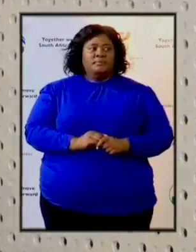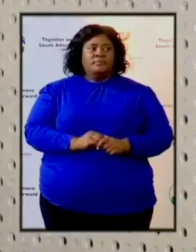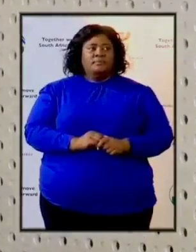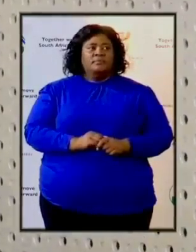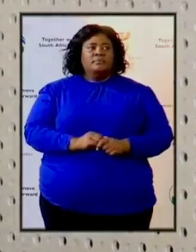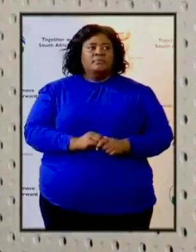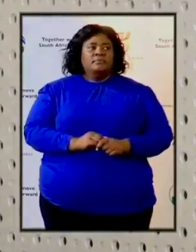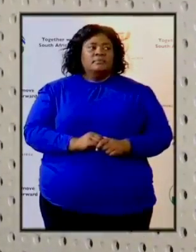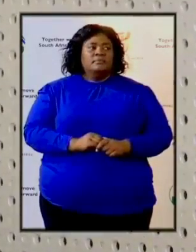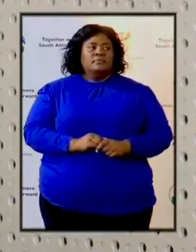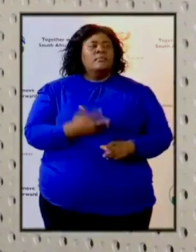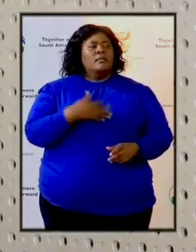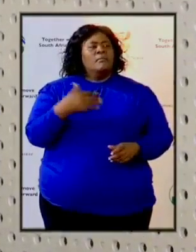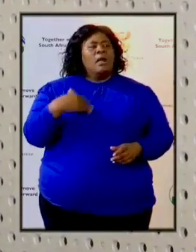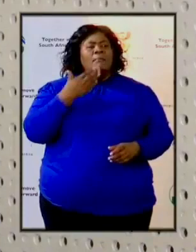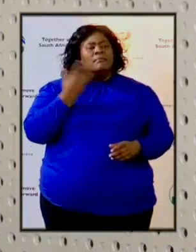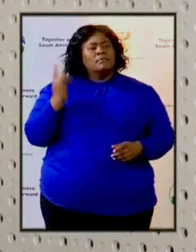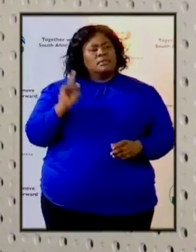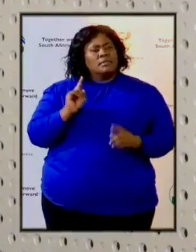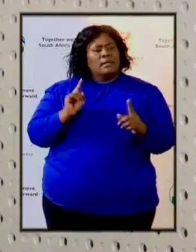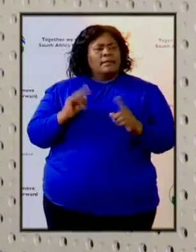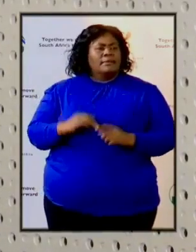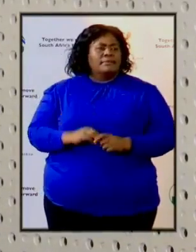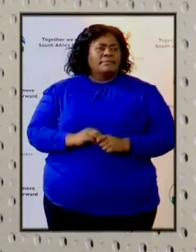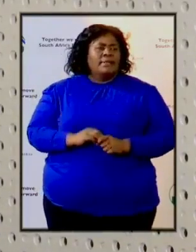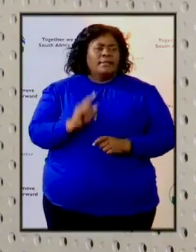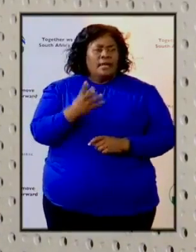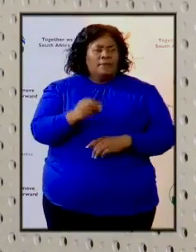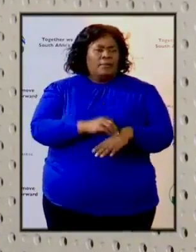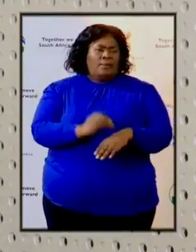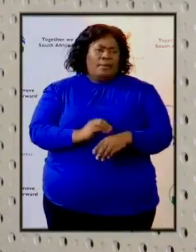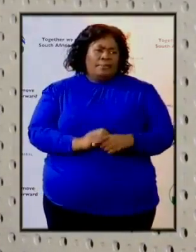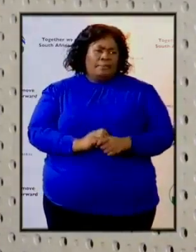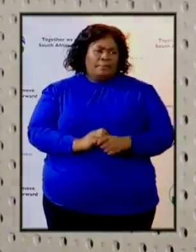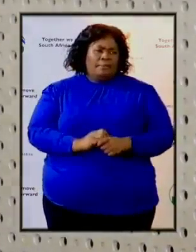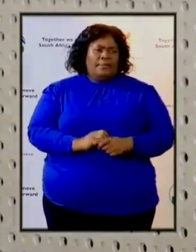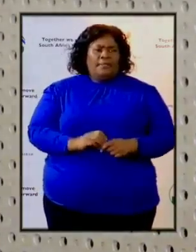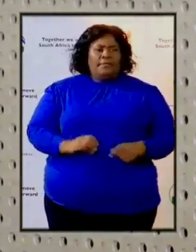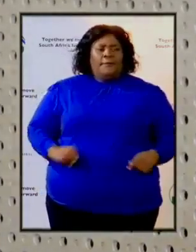May we better come here, Mama? You have a problem? Yes, please.